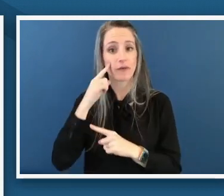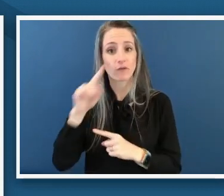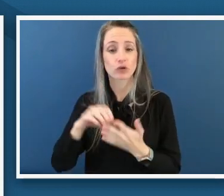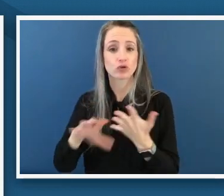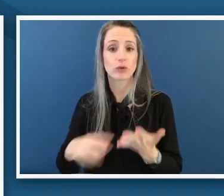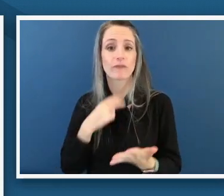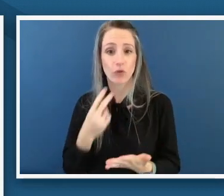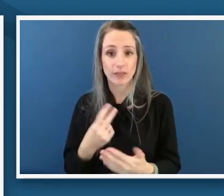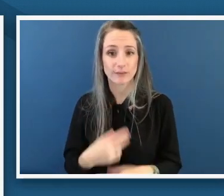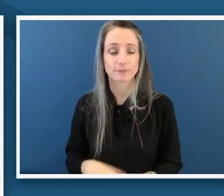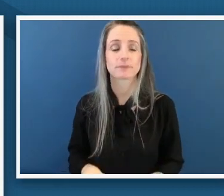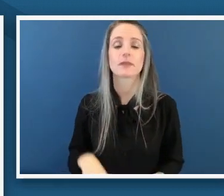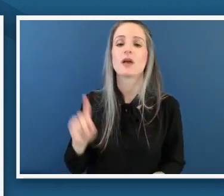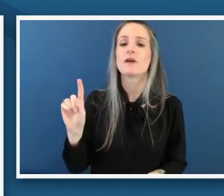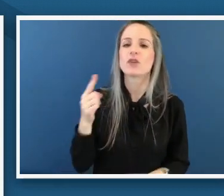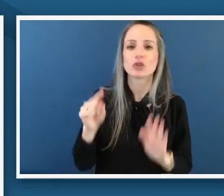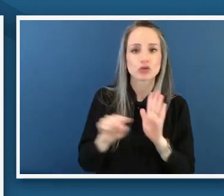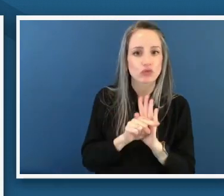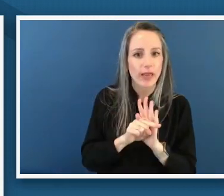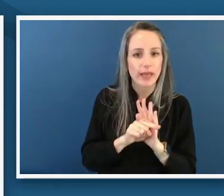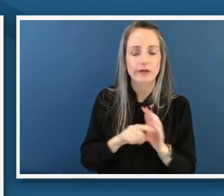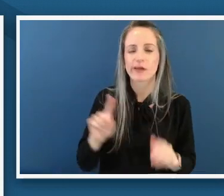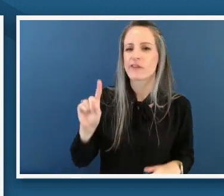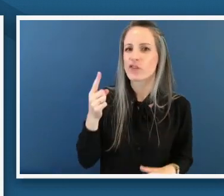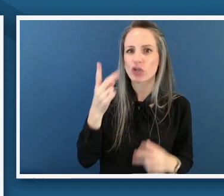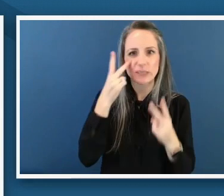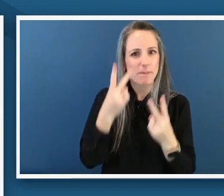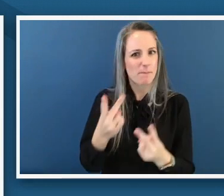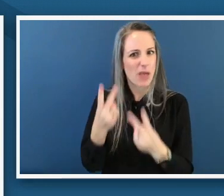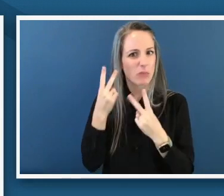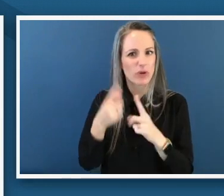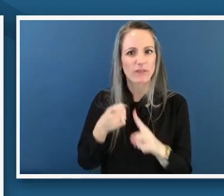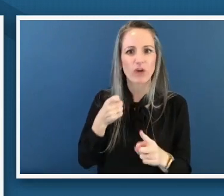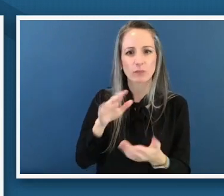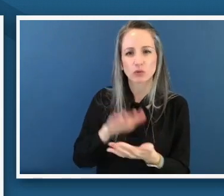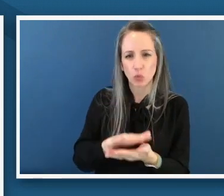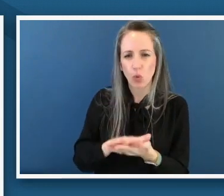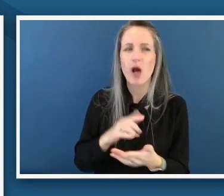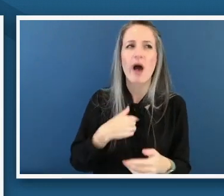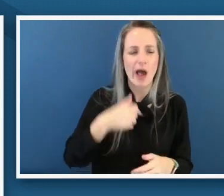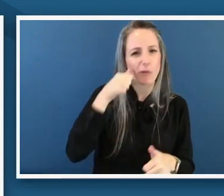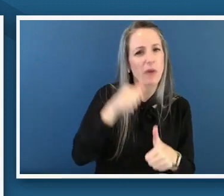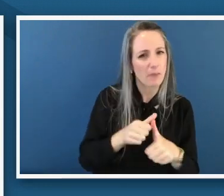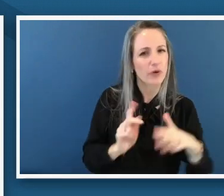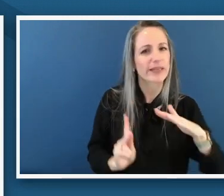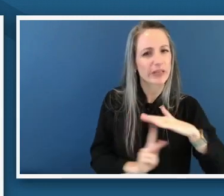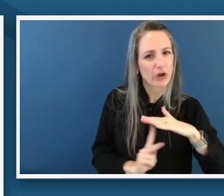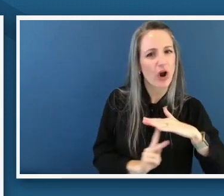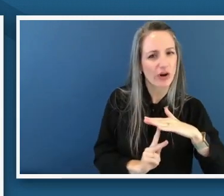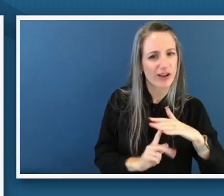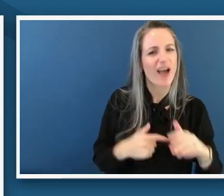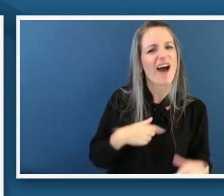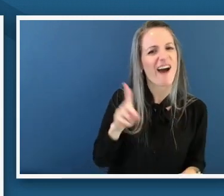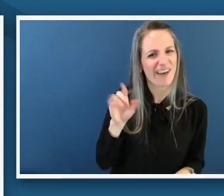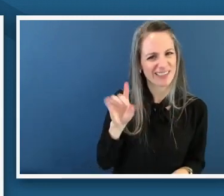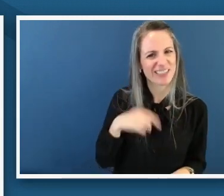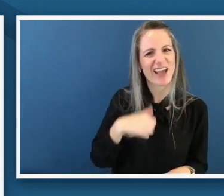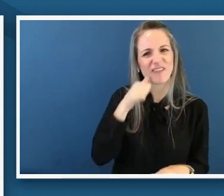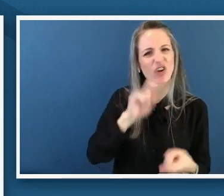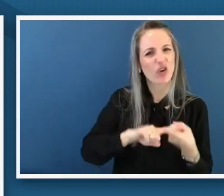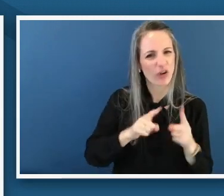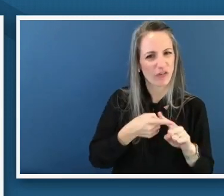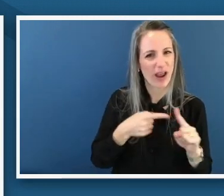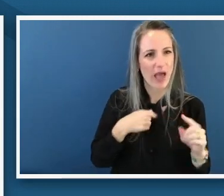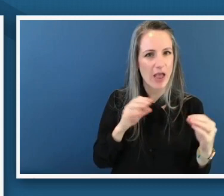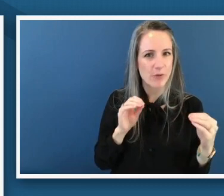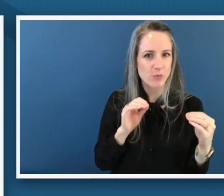first memory from school. I don't really remember kindergarten, except I do remember I had this girlfriend and I kissed her on the playground. That's the only thing I